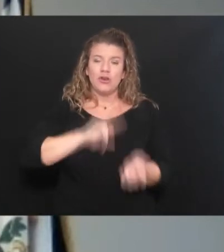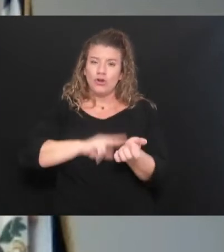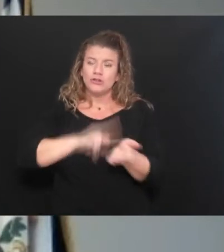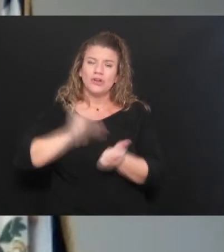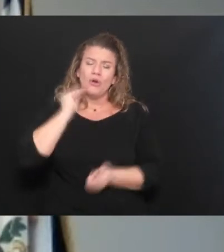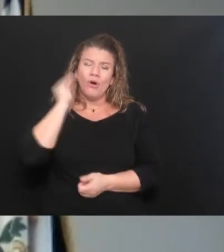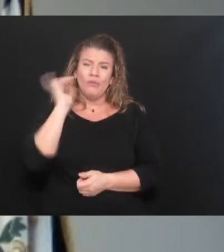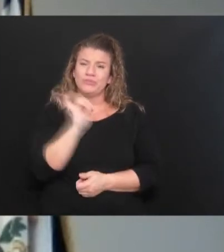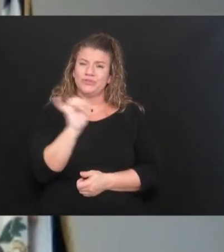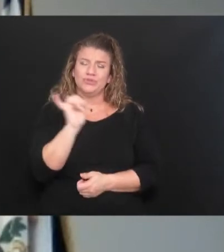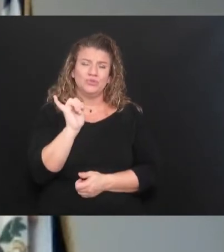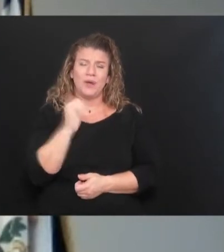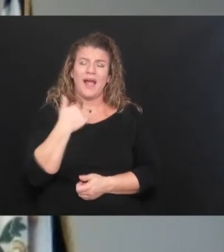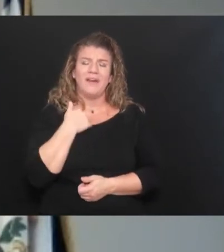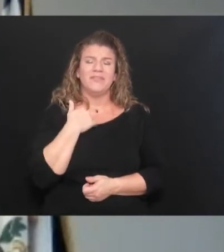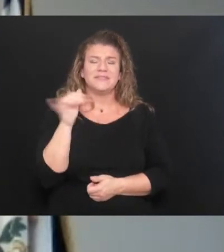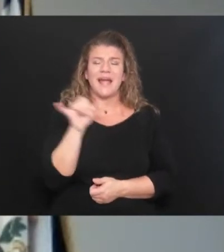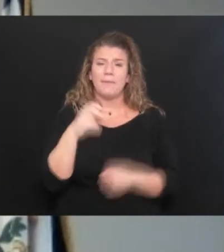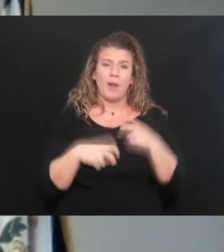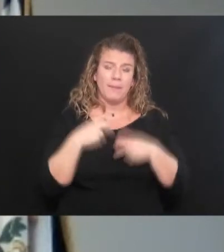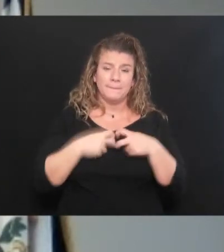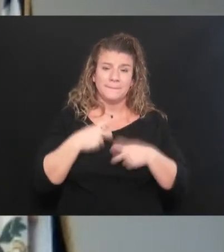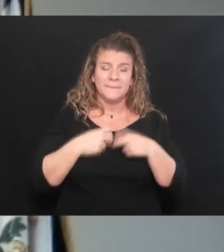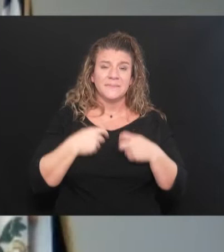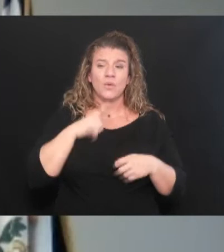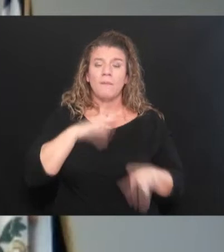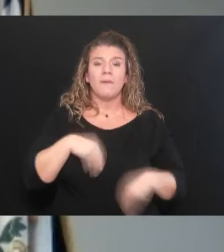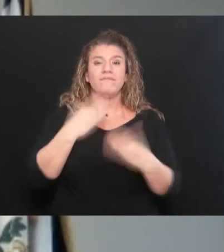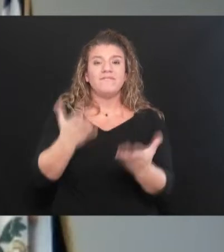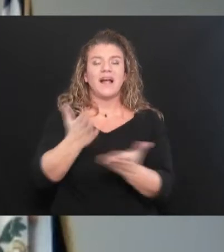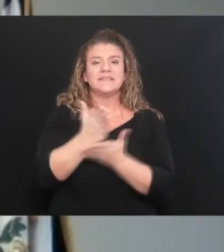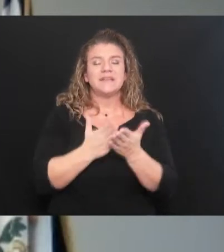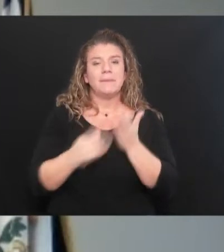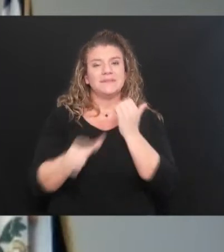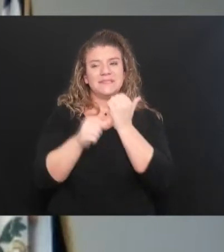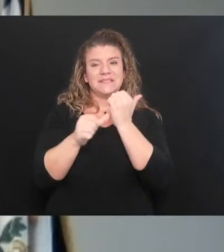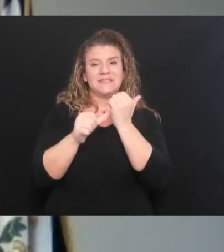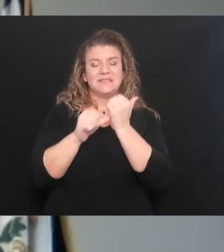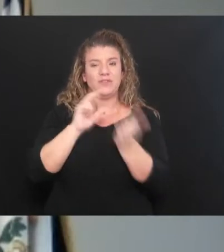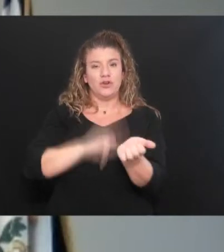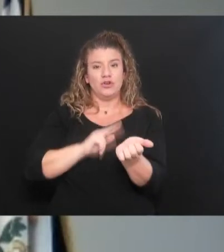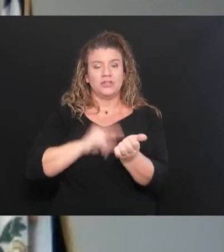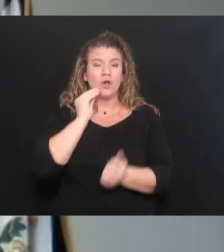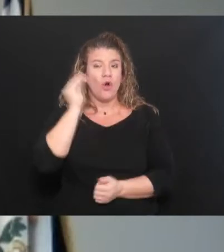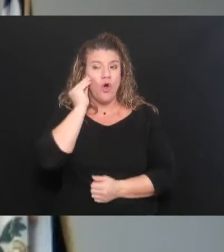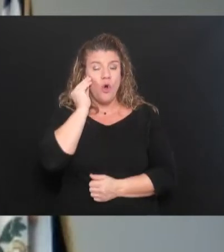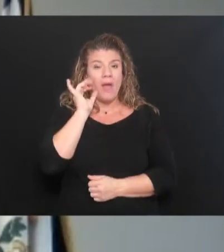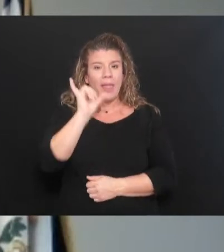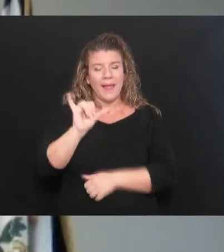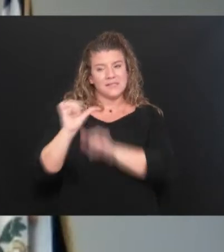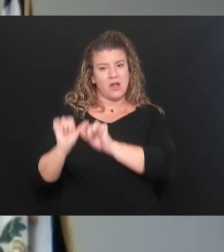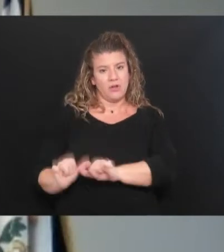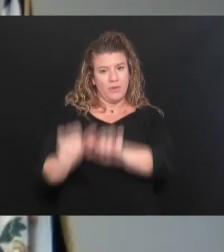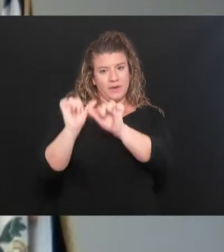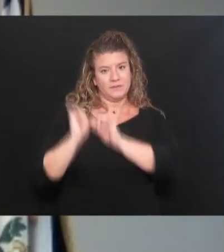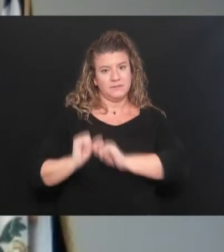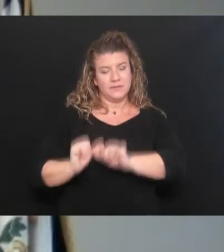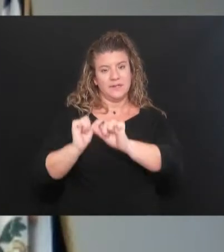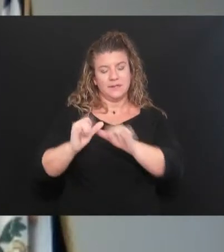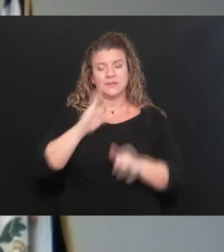homes having the same problem. So we've provided some assistance to nursing homes that is ongoing. So